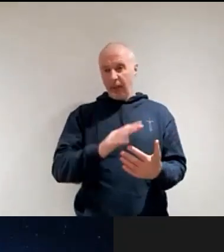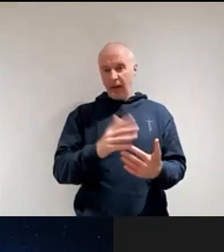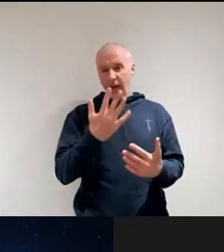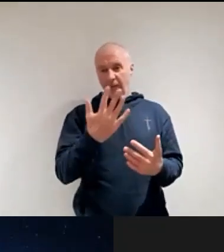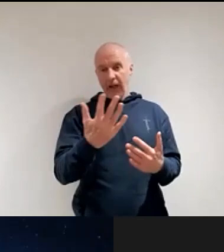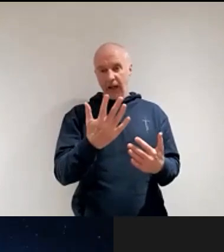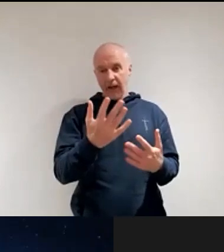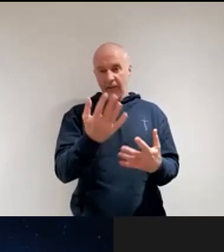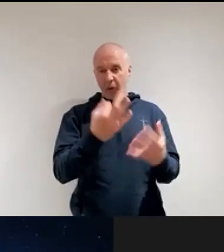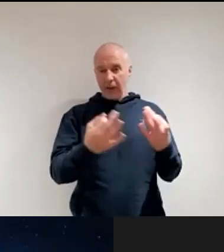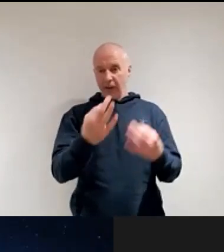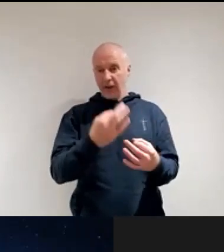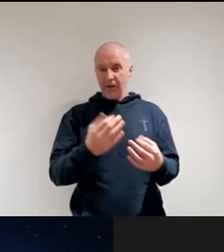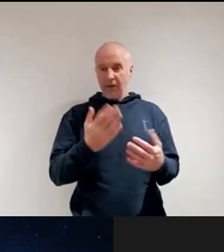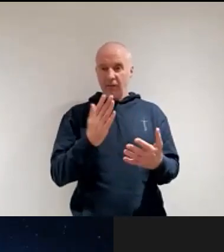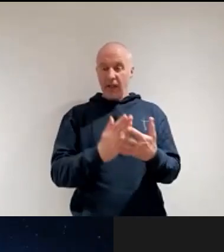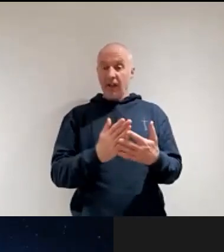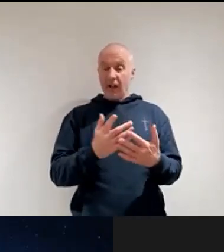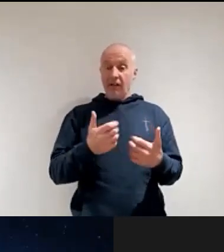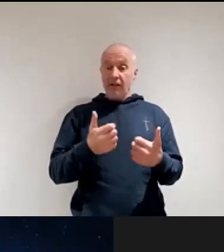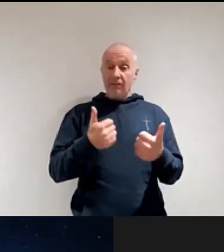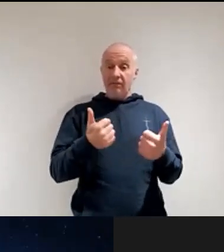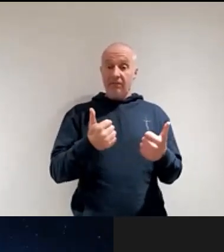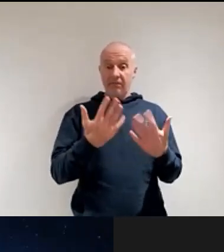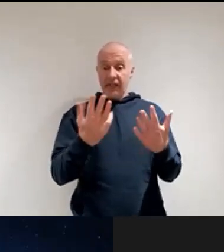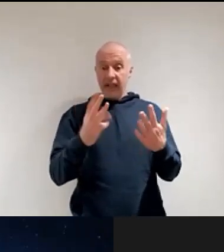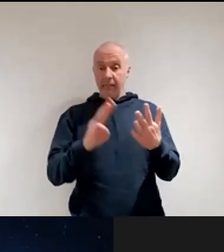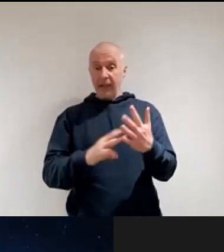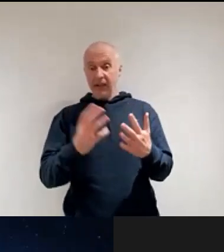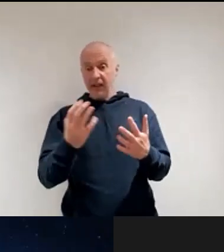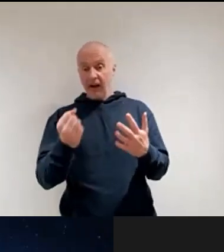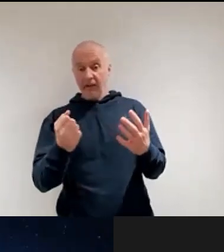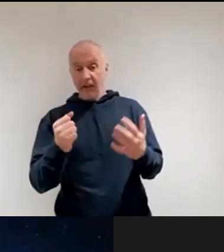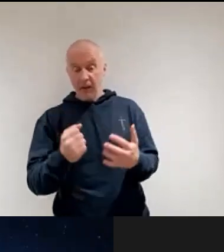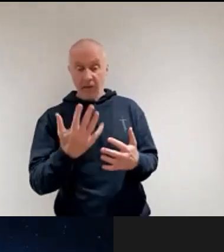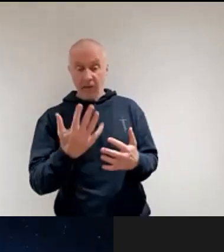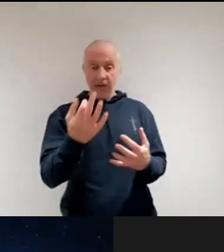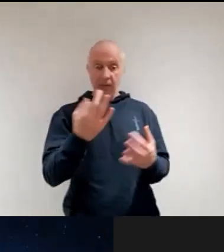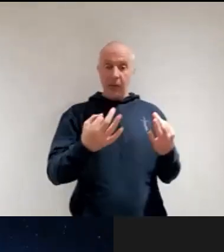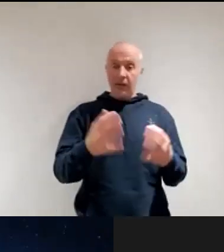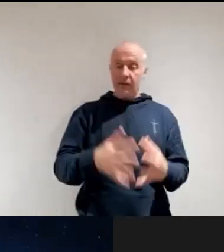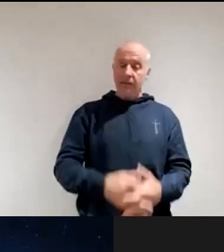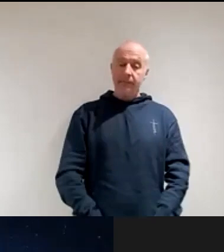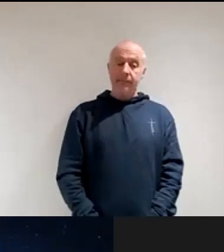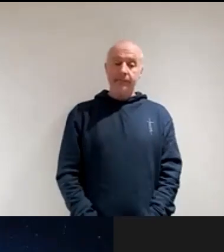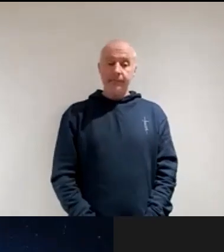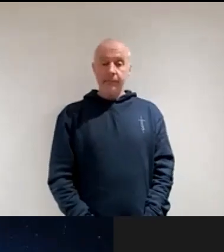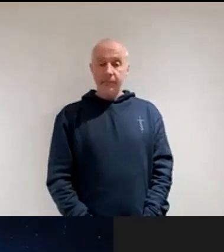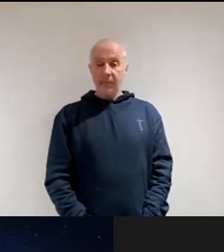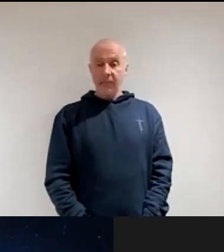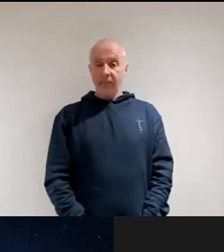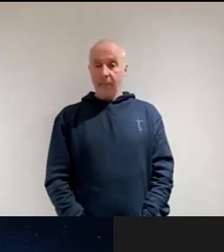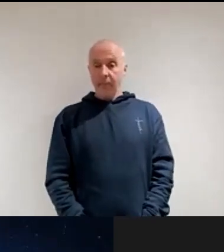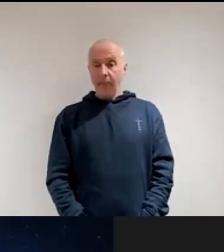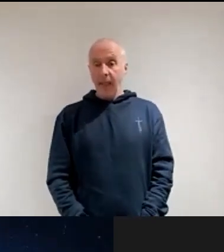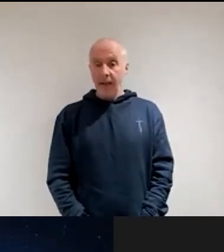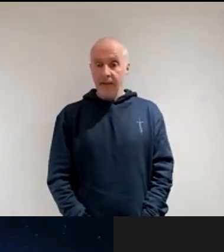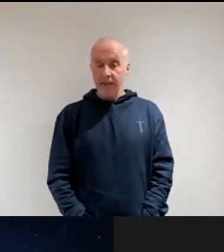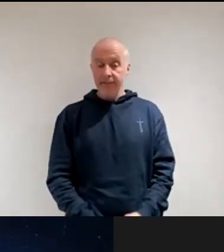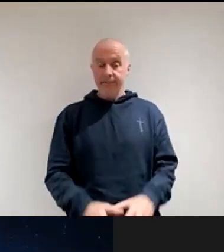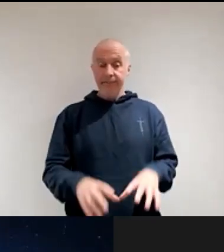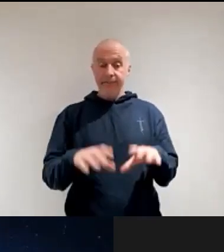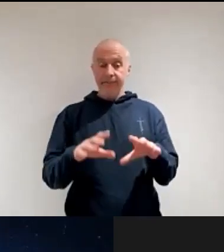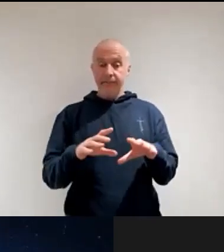which is a lovely amount in the 10 minutes or so that we've got left. So yeah, going to ask them of you, and we're going to start.